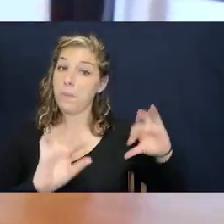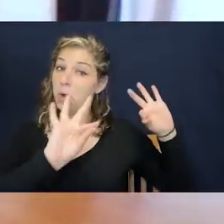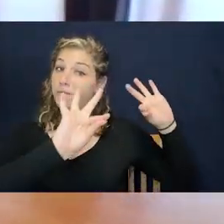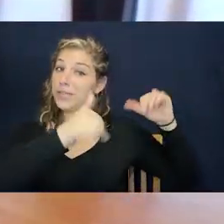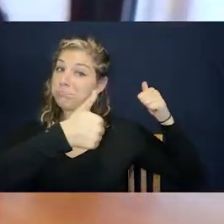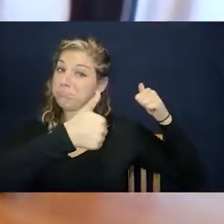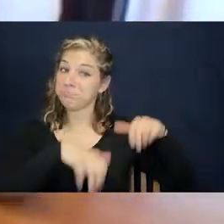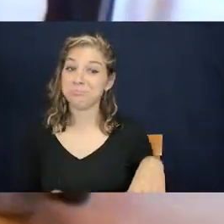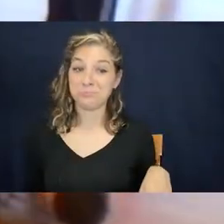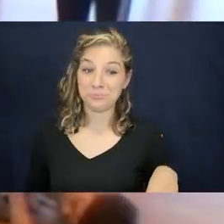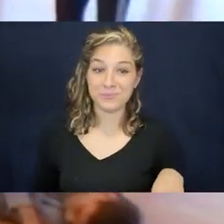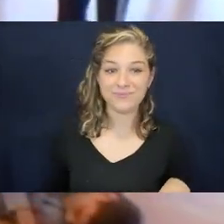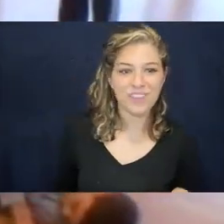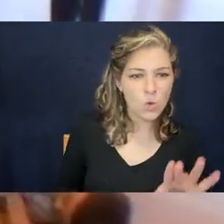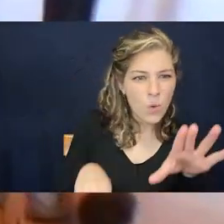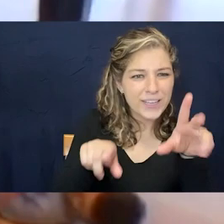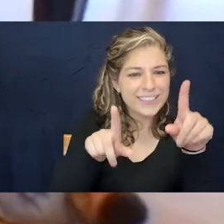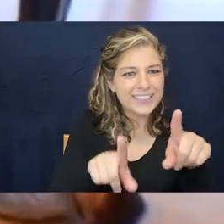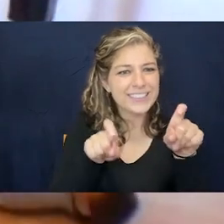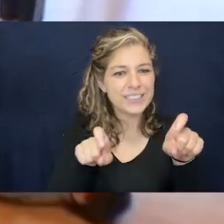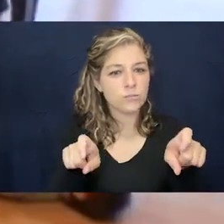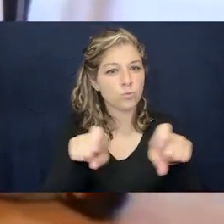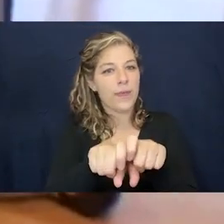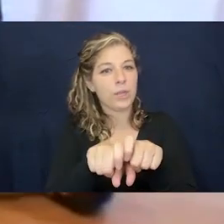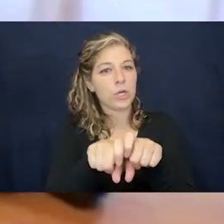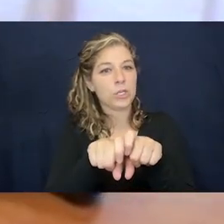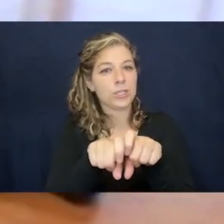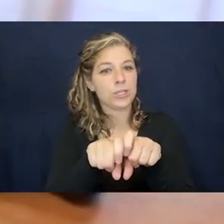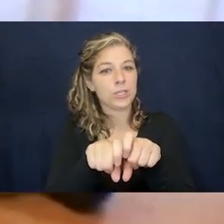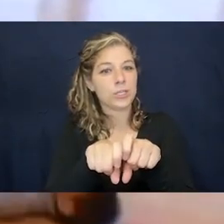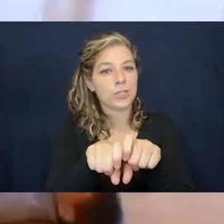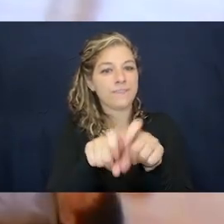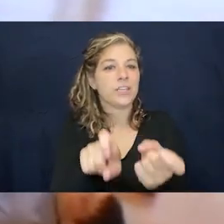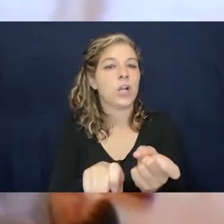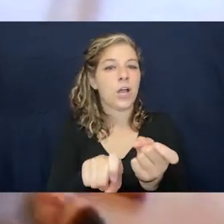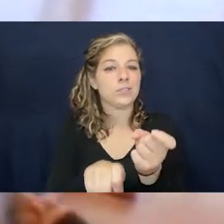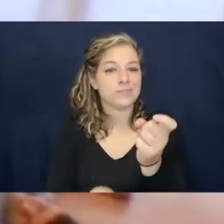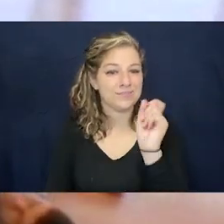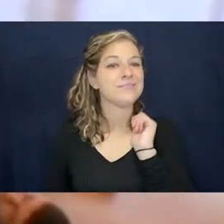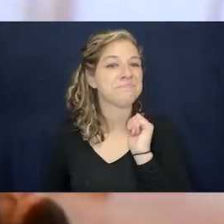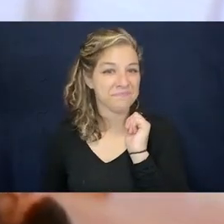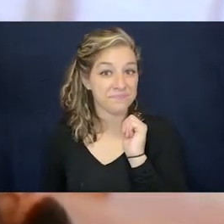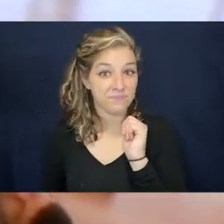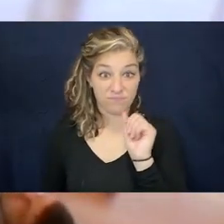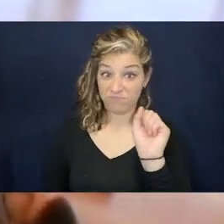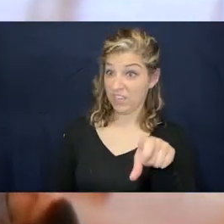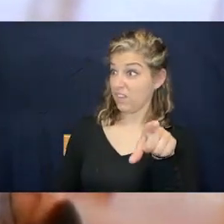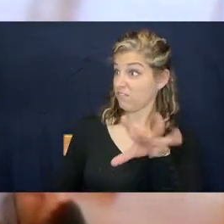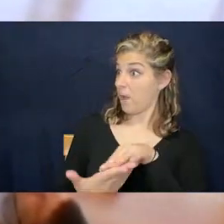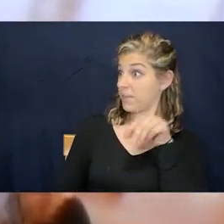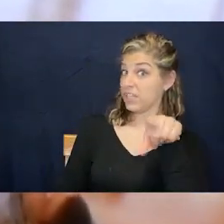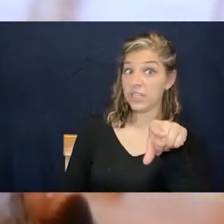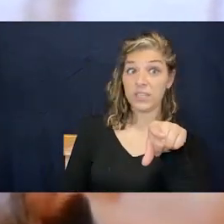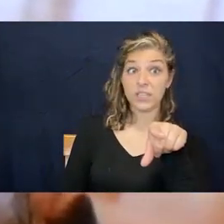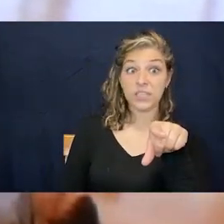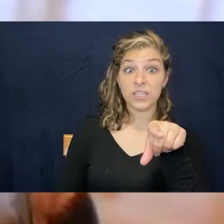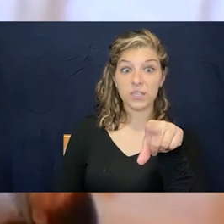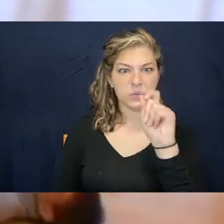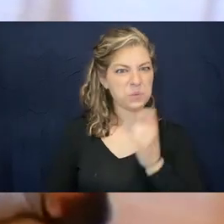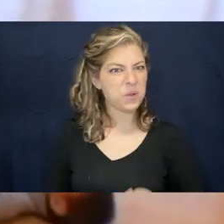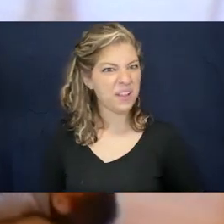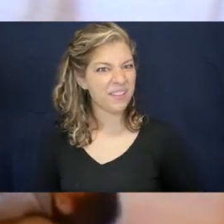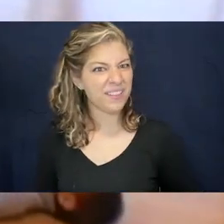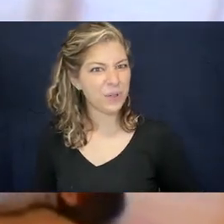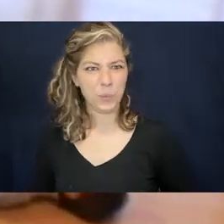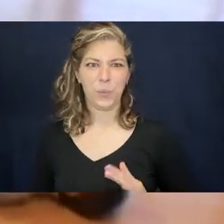back? No drama there. Okay, and then put your knees together and your feet are out like that.